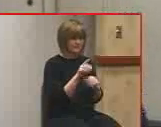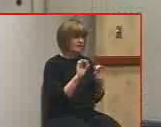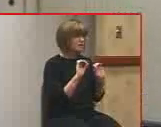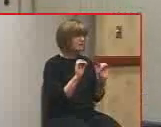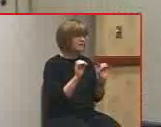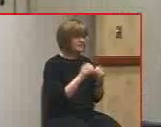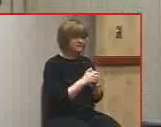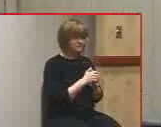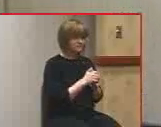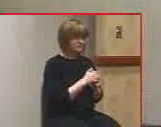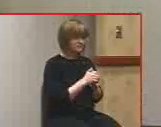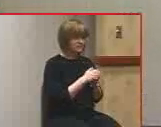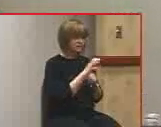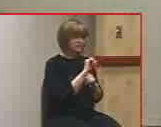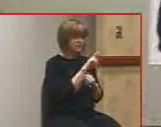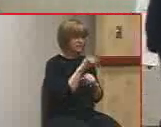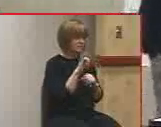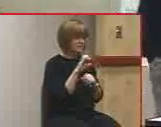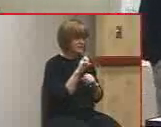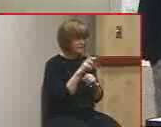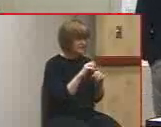What does she want you to do?